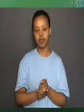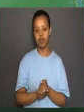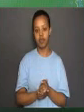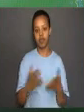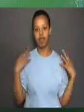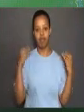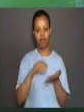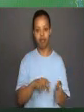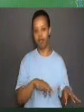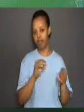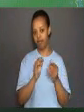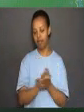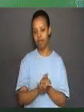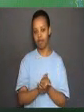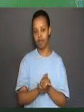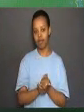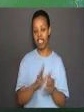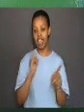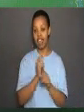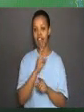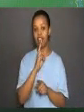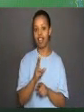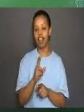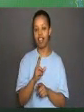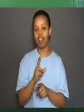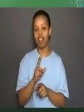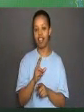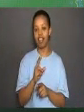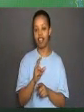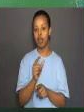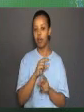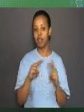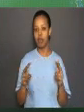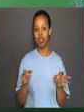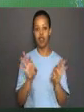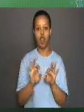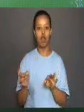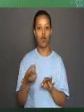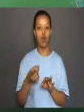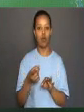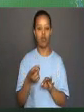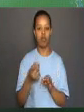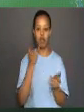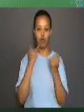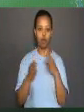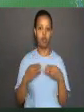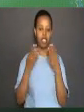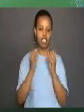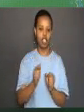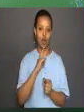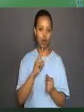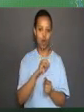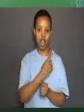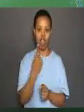Hello again, students. I am sure you made some valuable notes about each of your